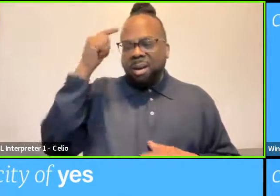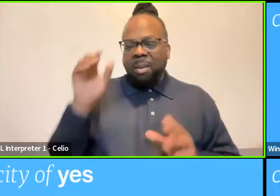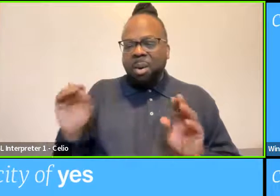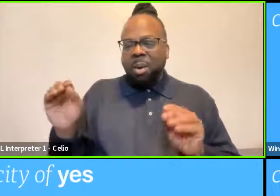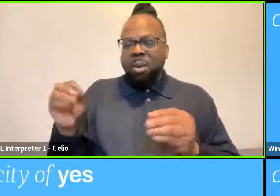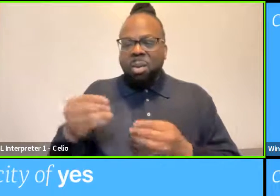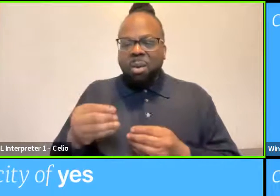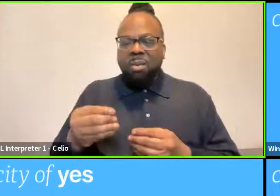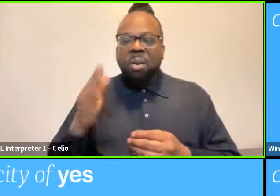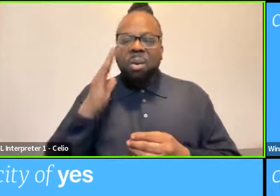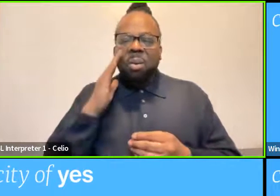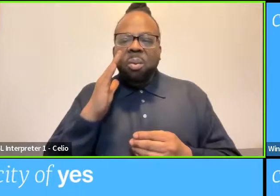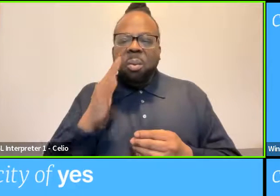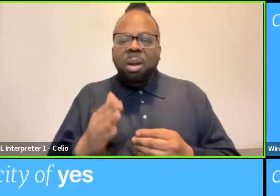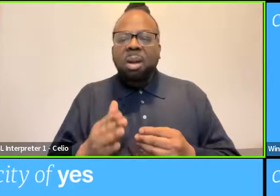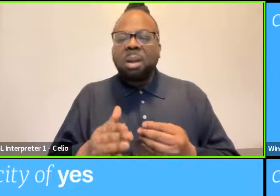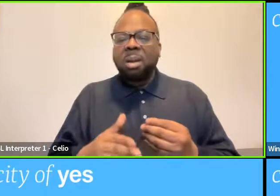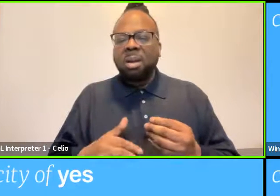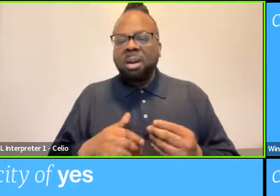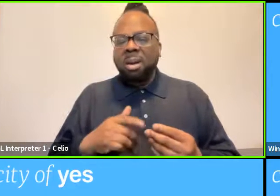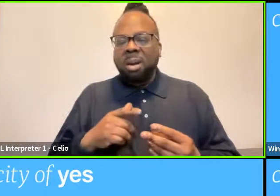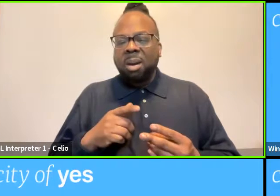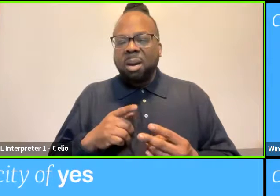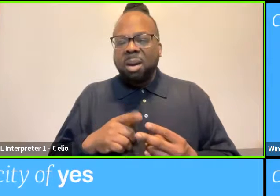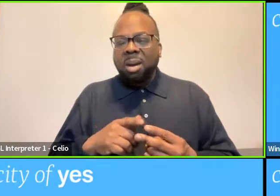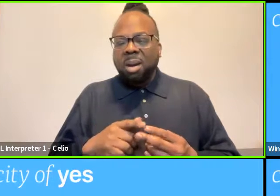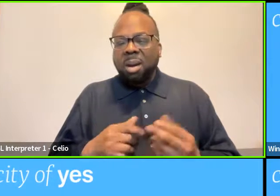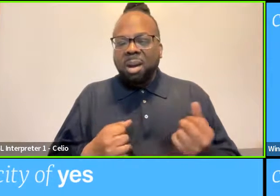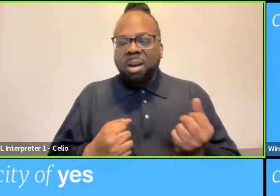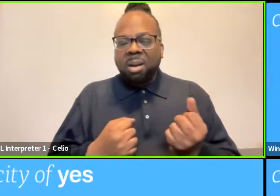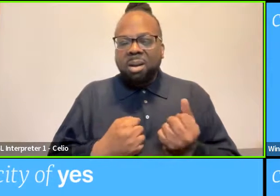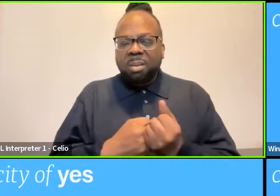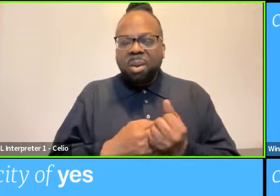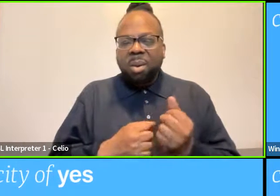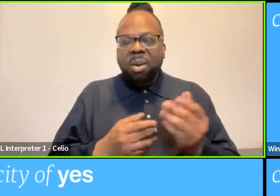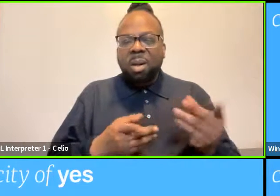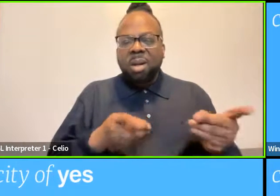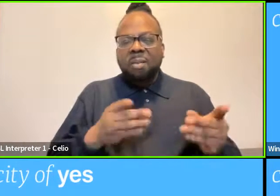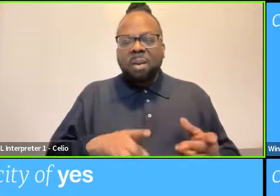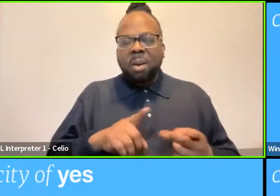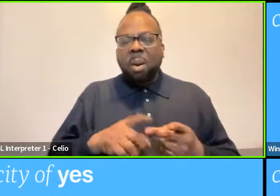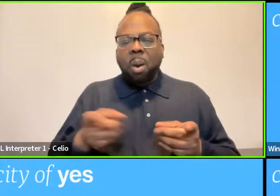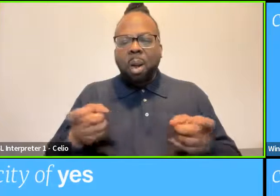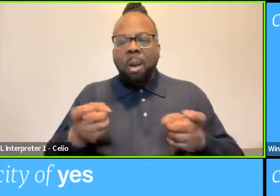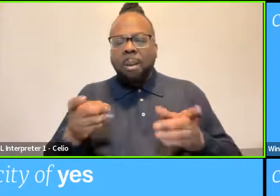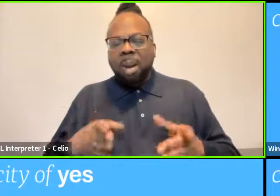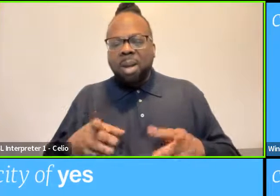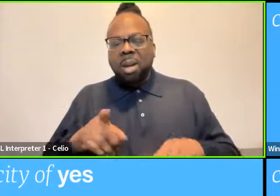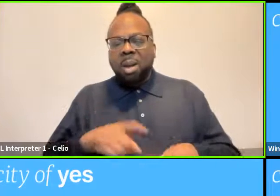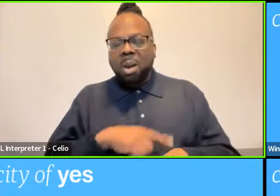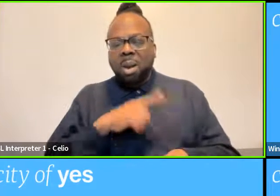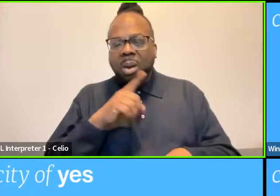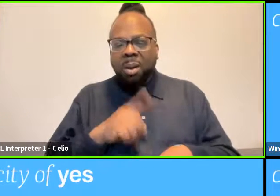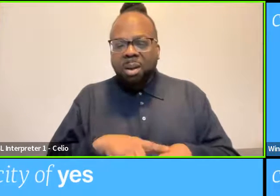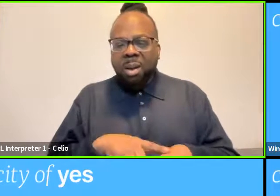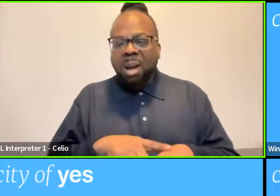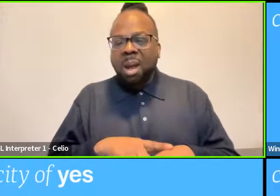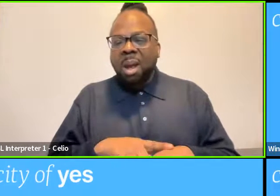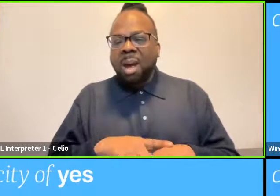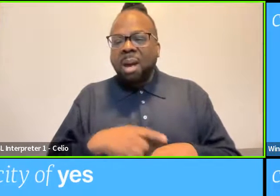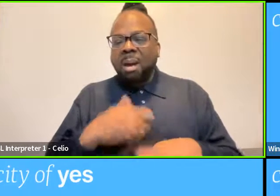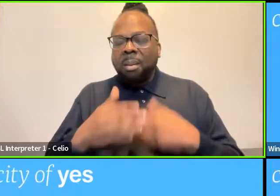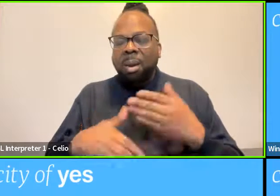to be either doing the development or managing kind of long-term, say NYCHA, HUD, et